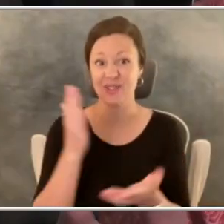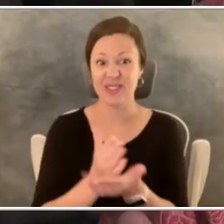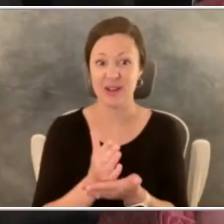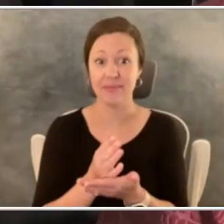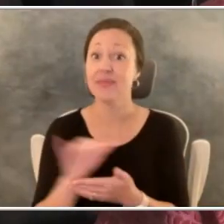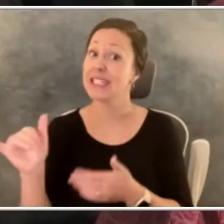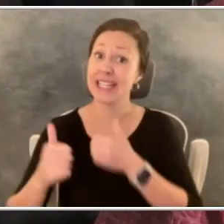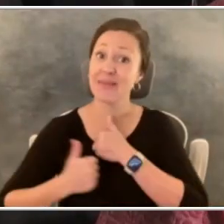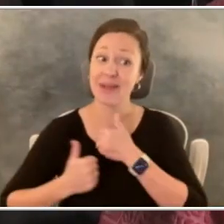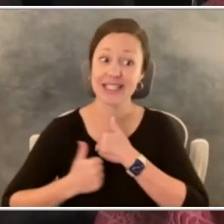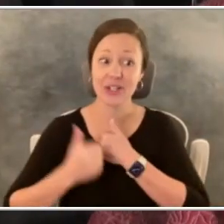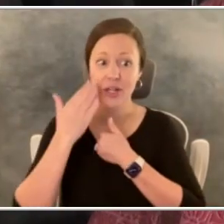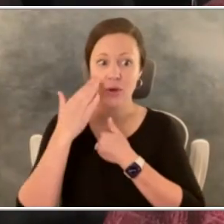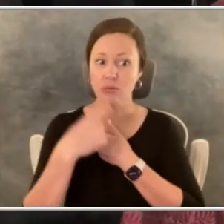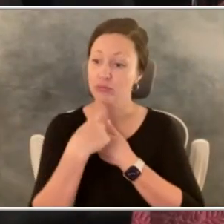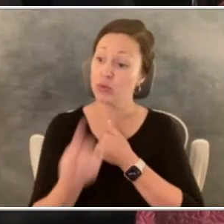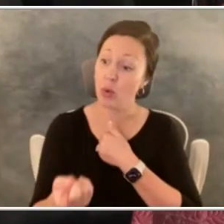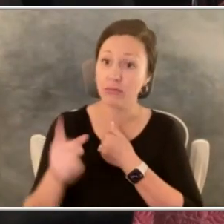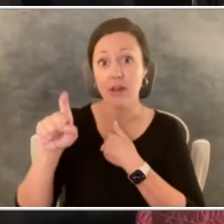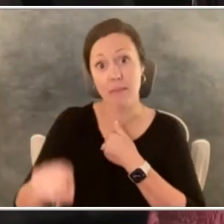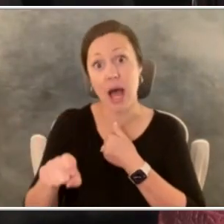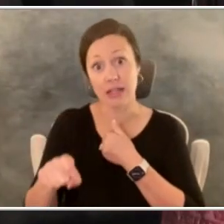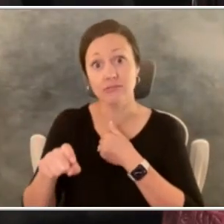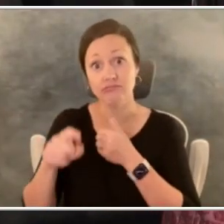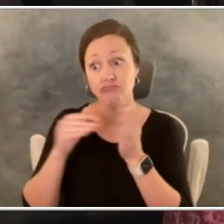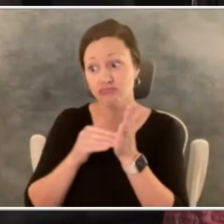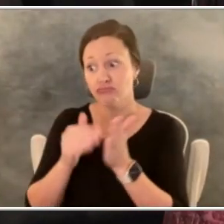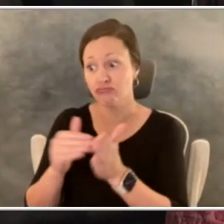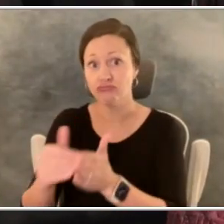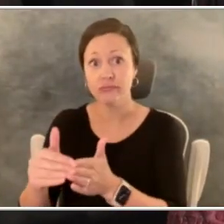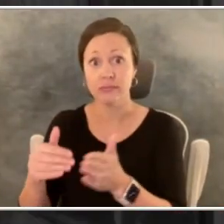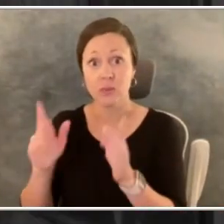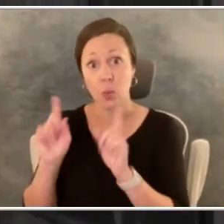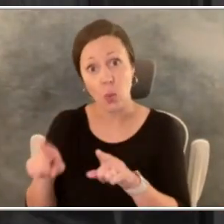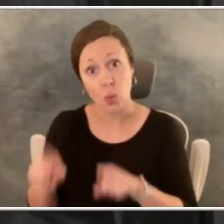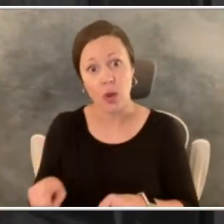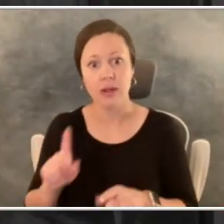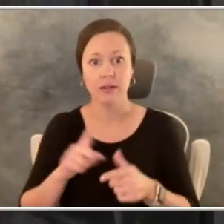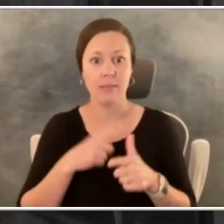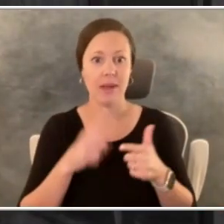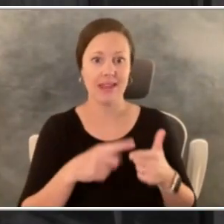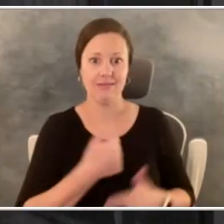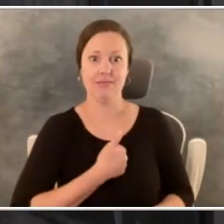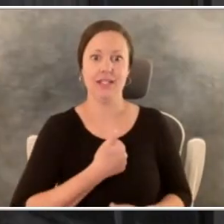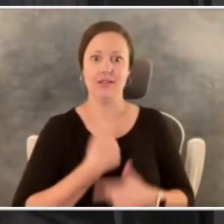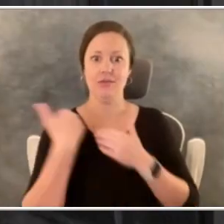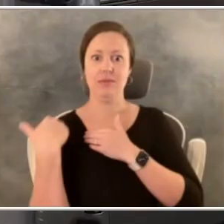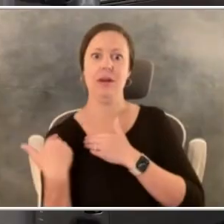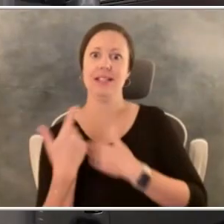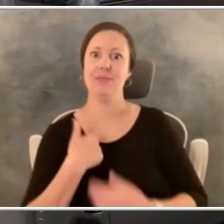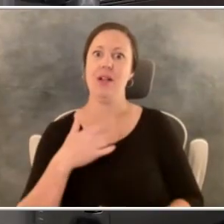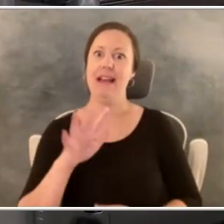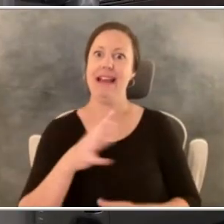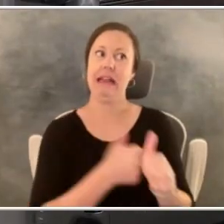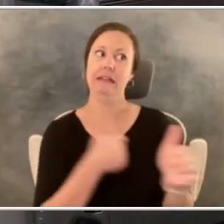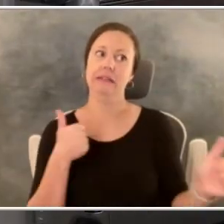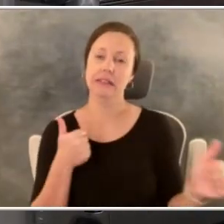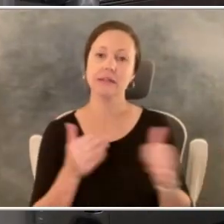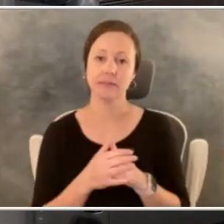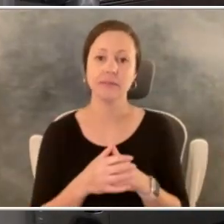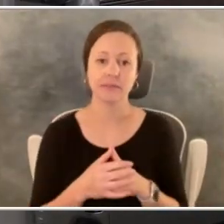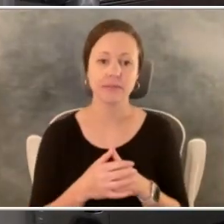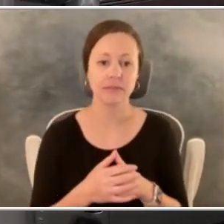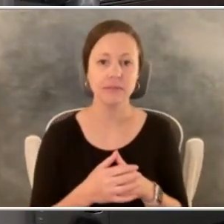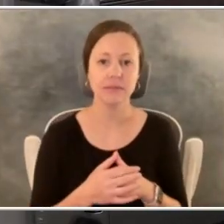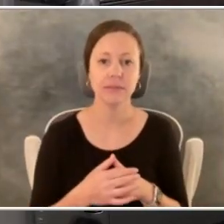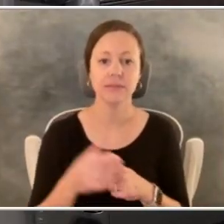to do something, you go do it. And then when I'm on my own, I didn't do so well. No longer able to